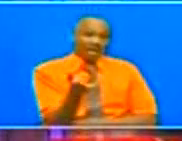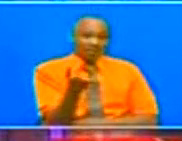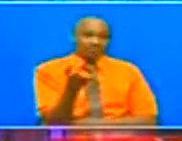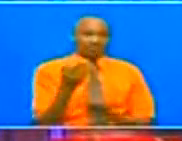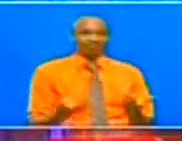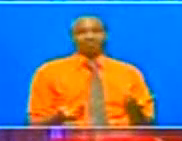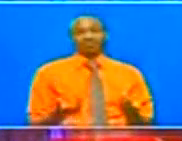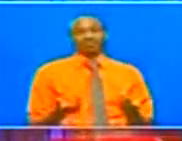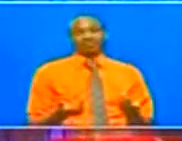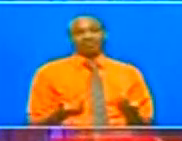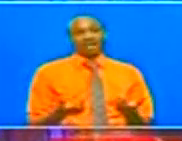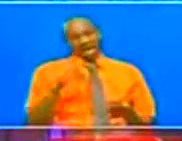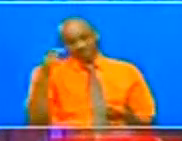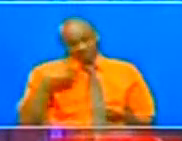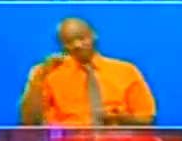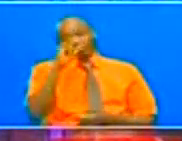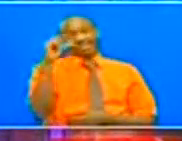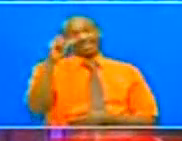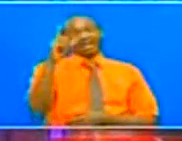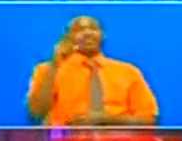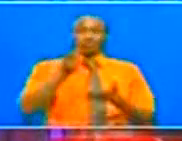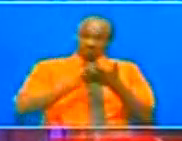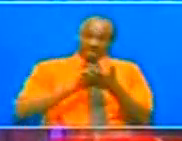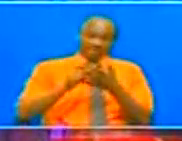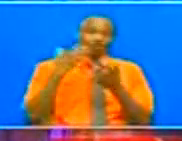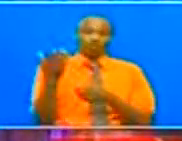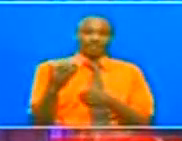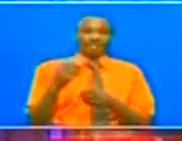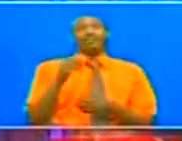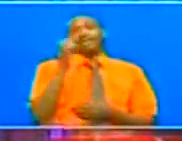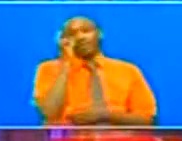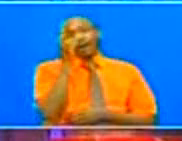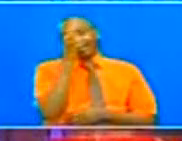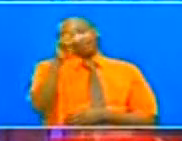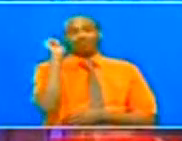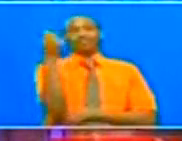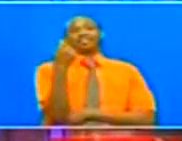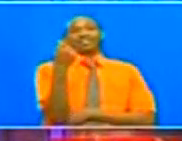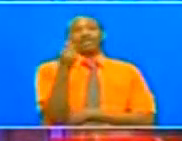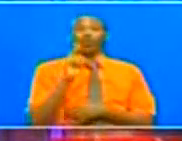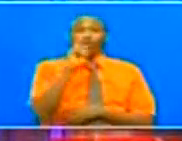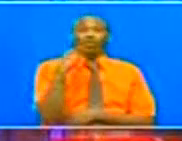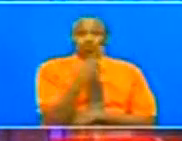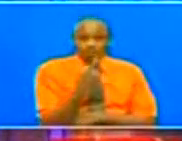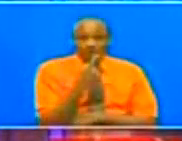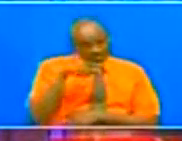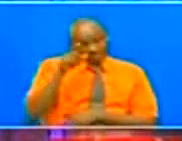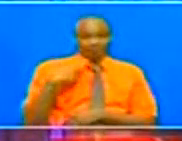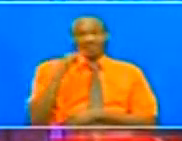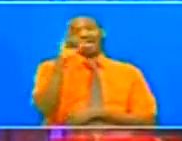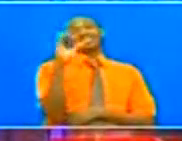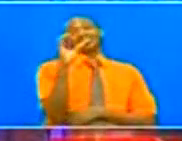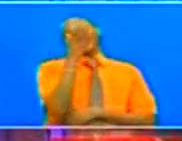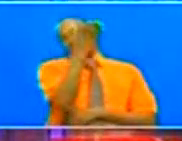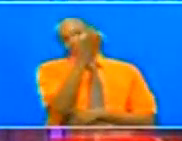He's the one who went to IGAD to sign the documents. Mwai Kibaki was the president. Uhuru Kenyatta by then was struggling with the ICC case.